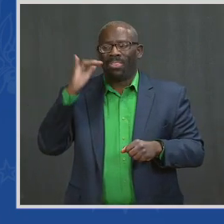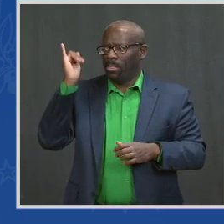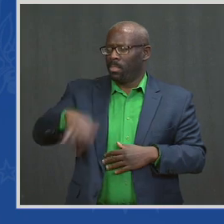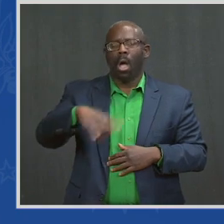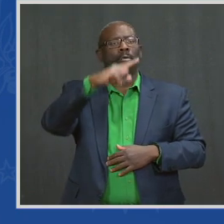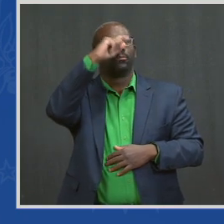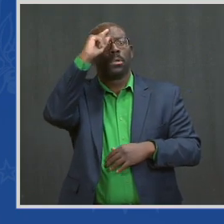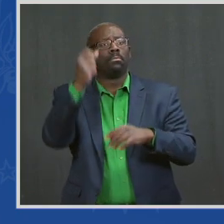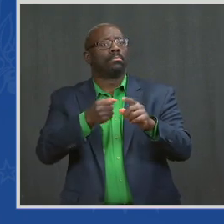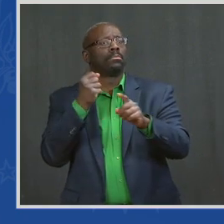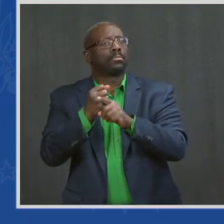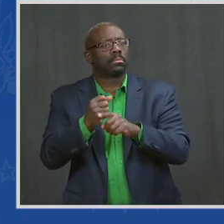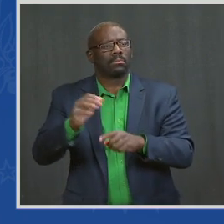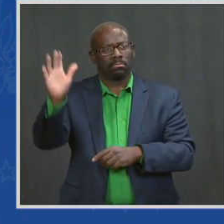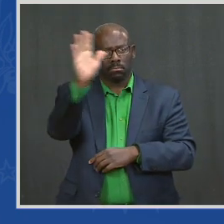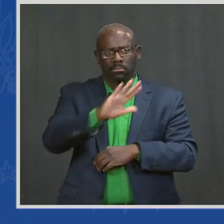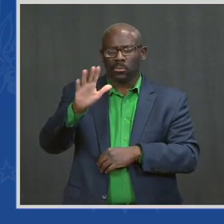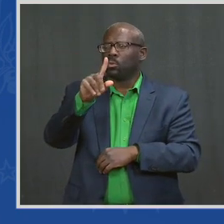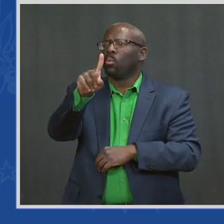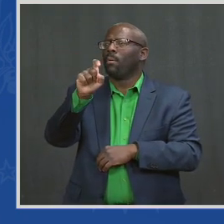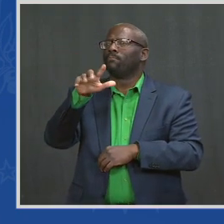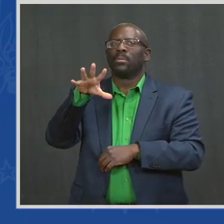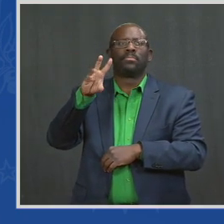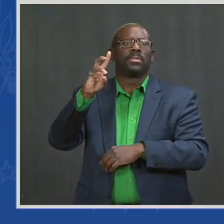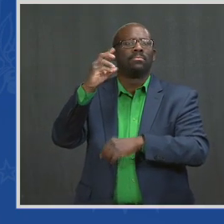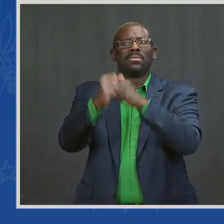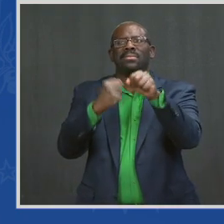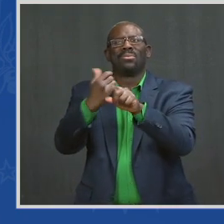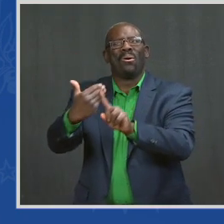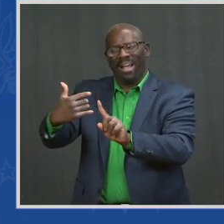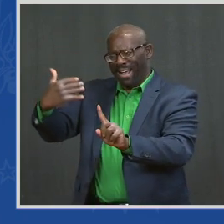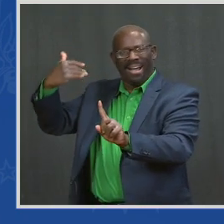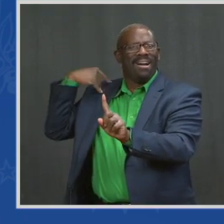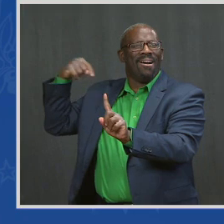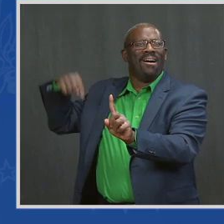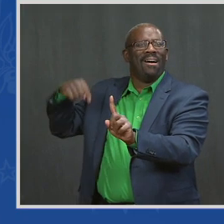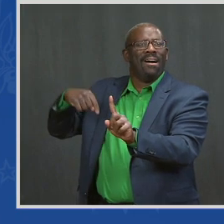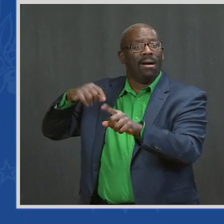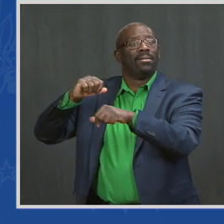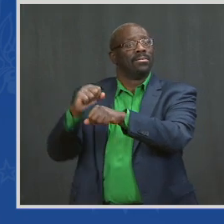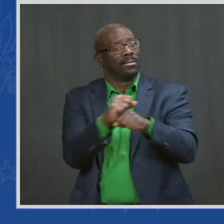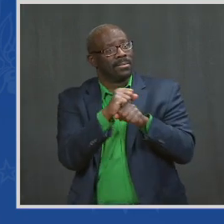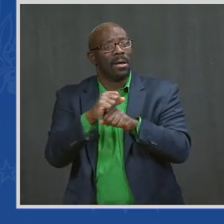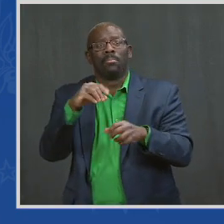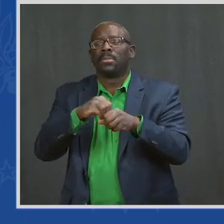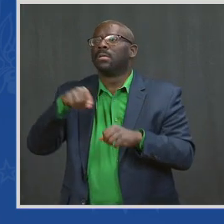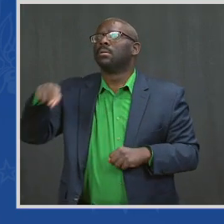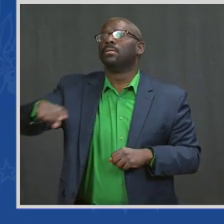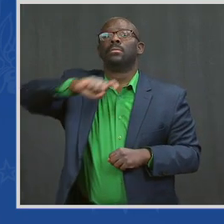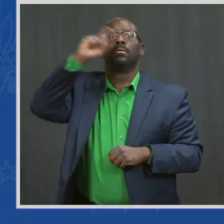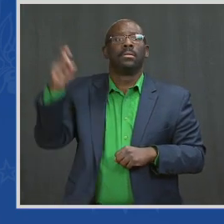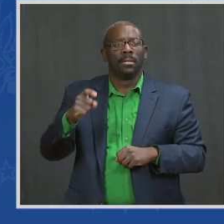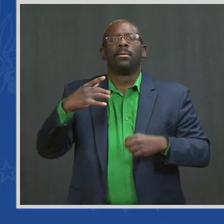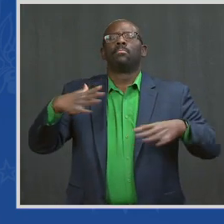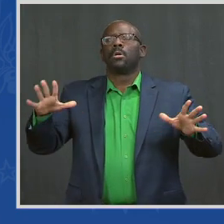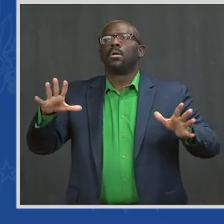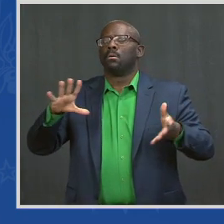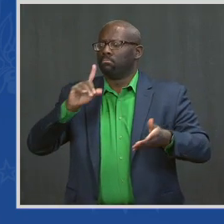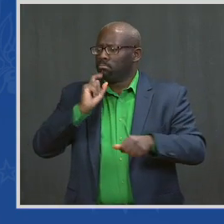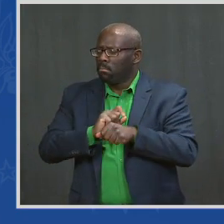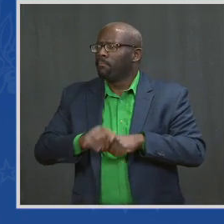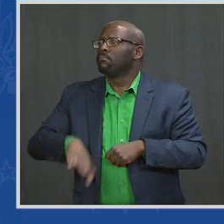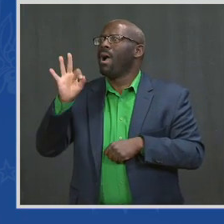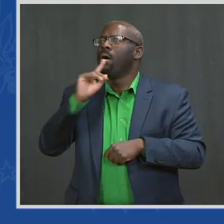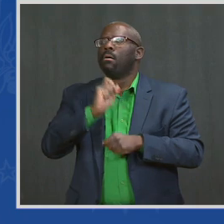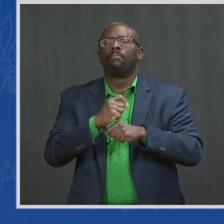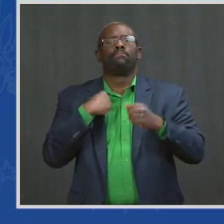156 years ago, the enslaved people of Texas learned the news. They learned that